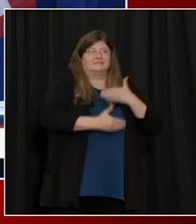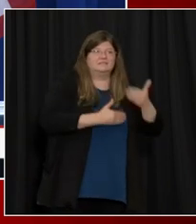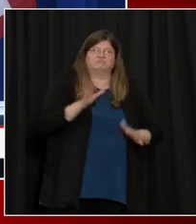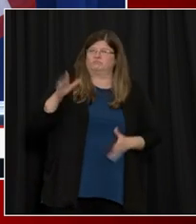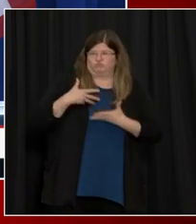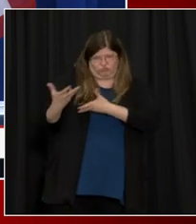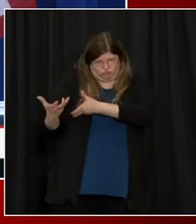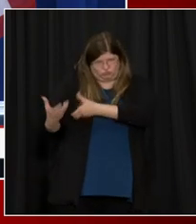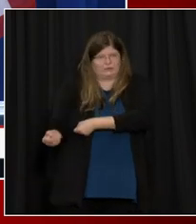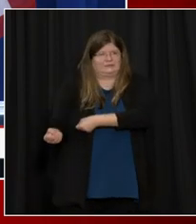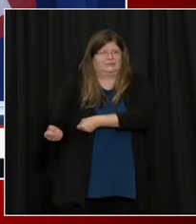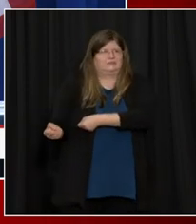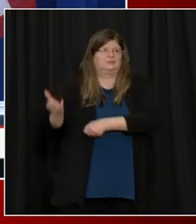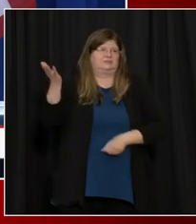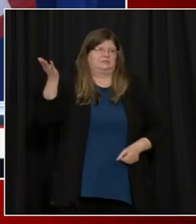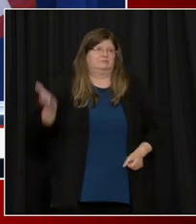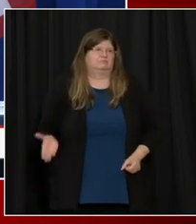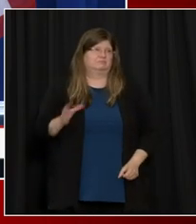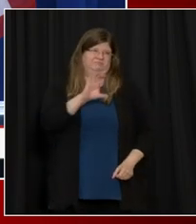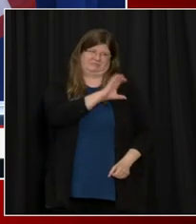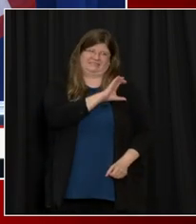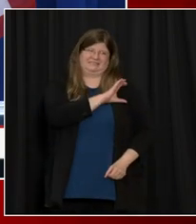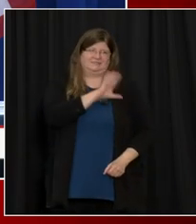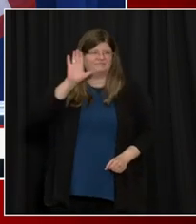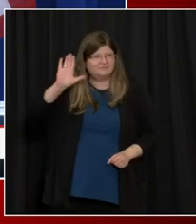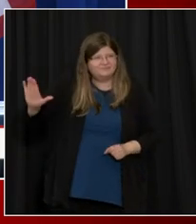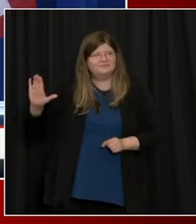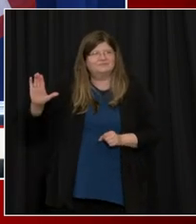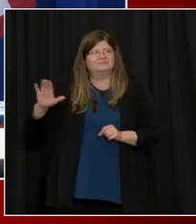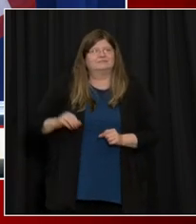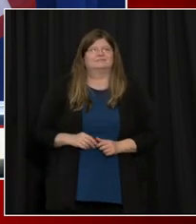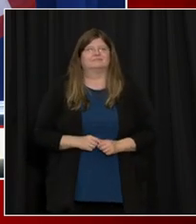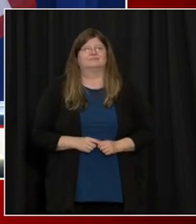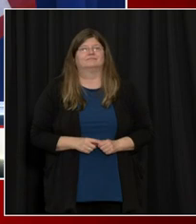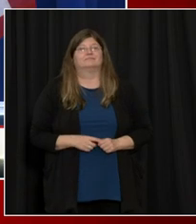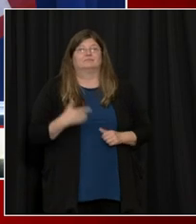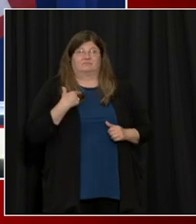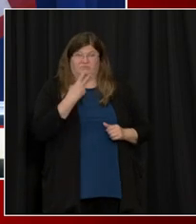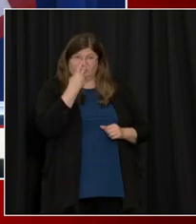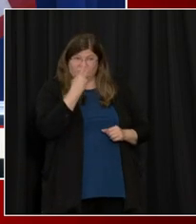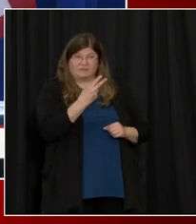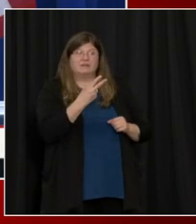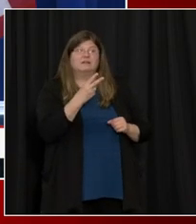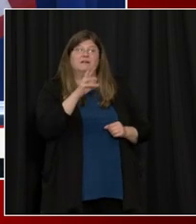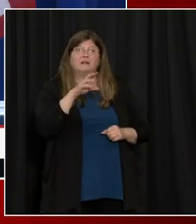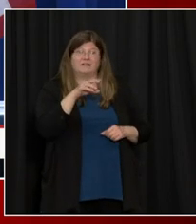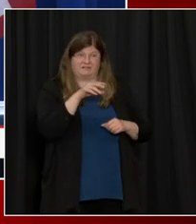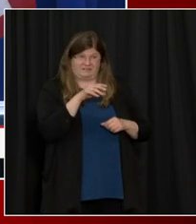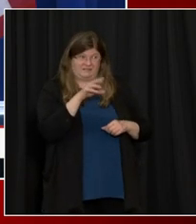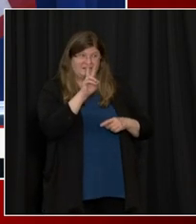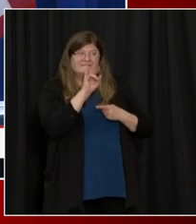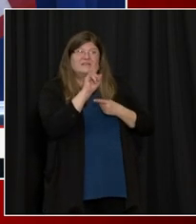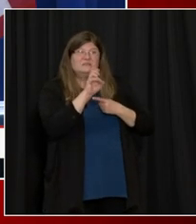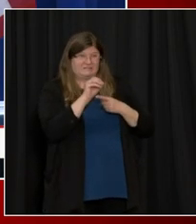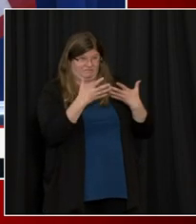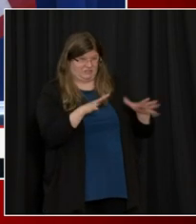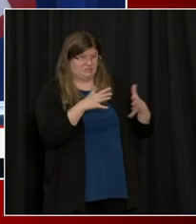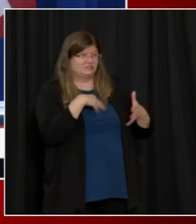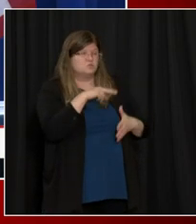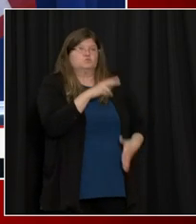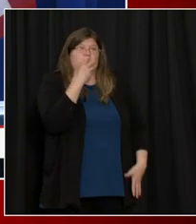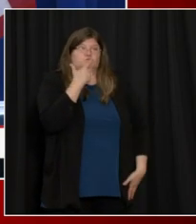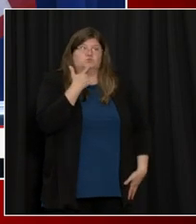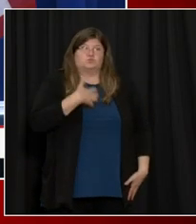in the police's ability to do that. And I saw that video, and it made me very angry that